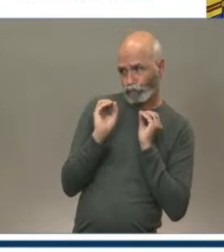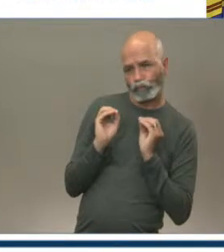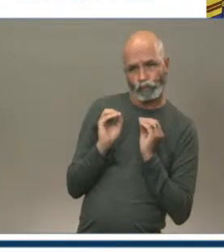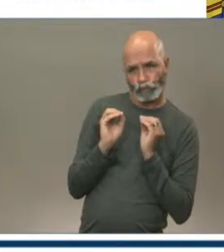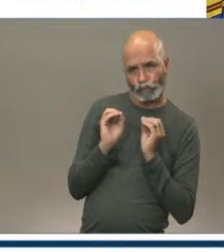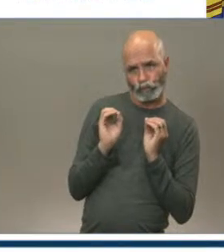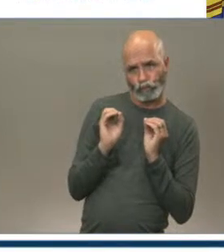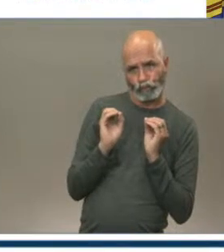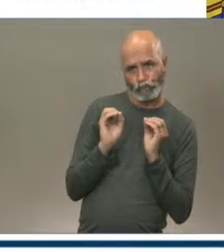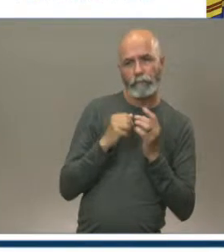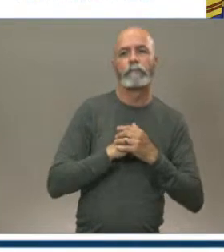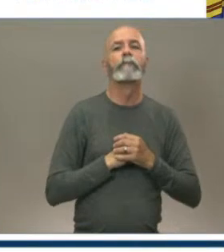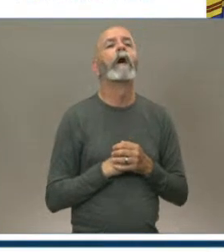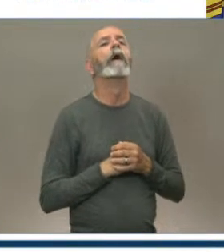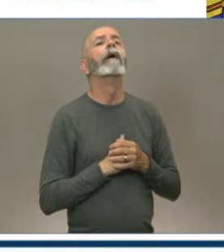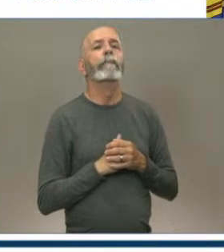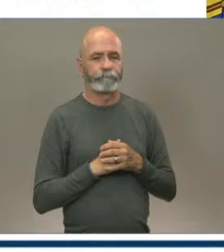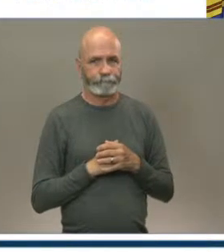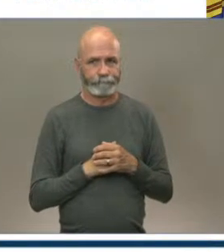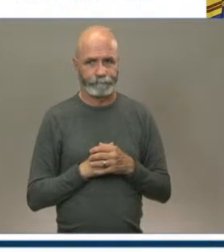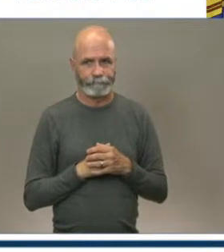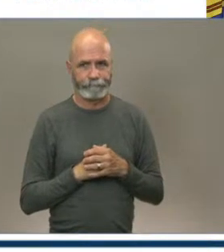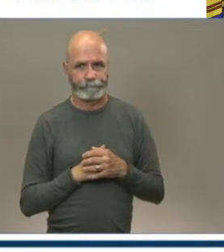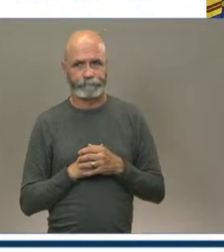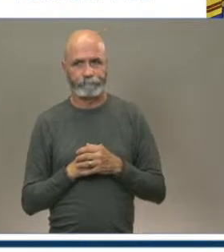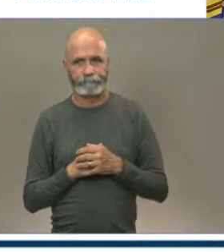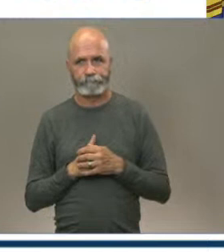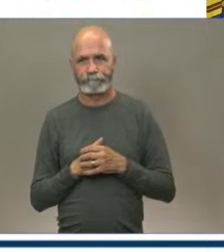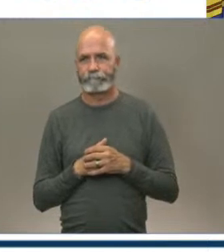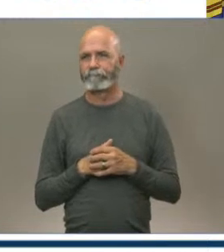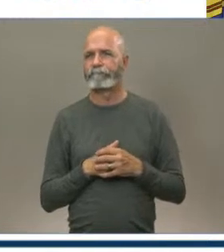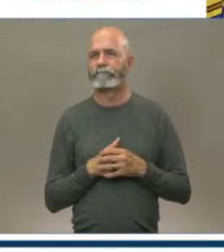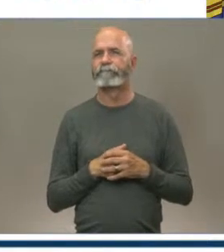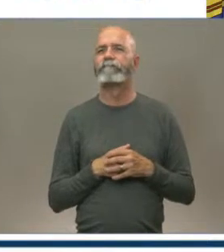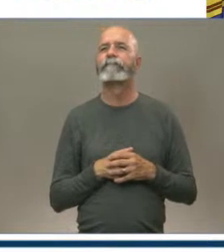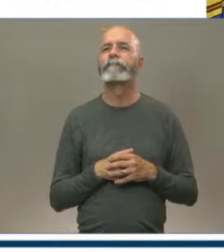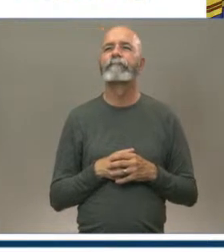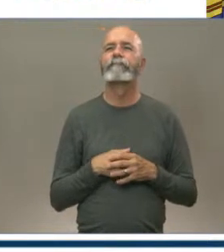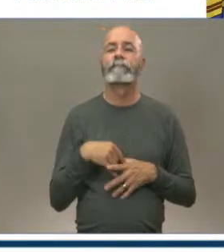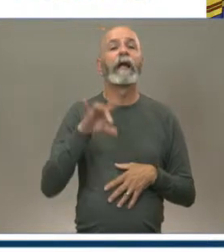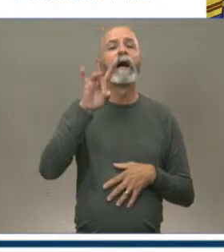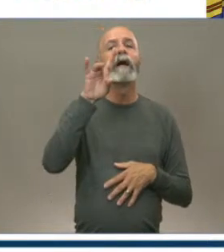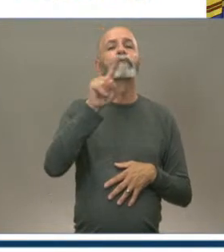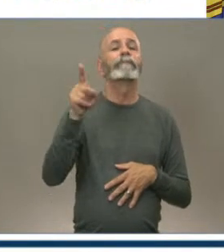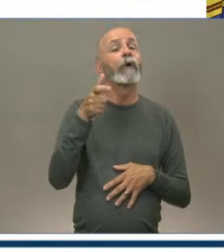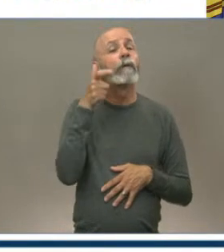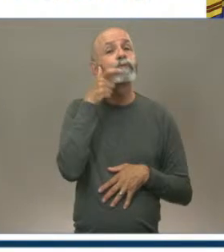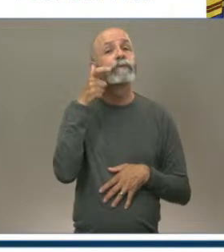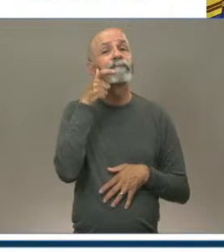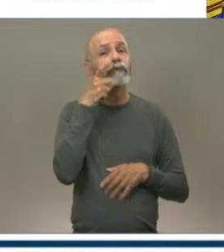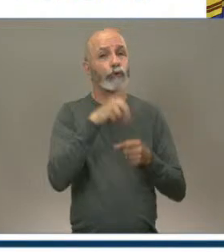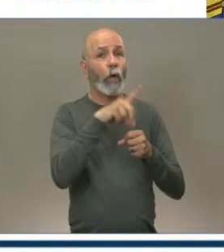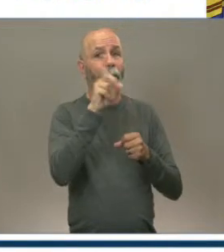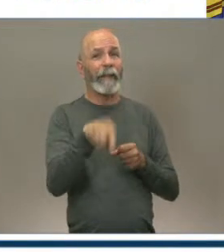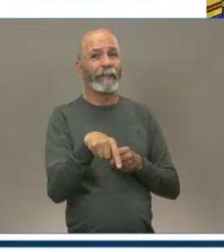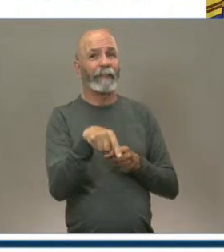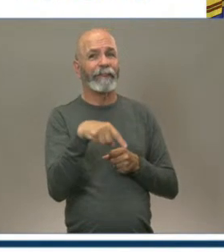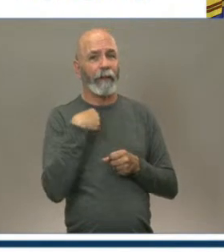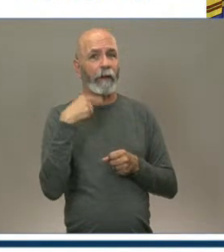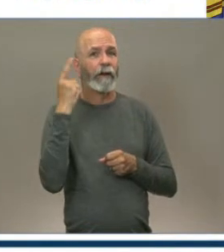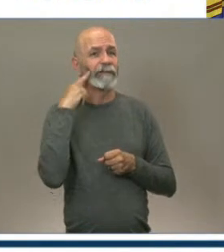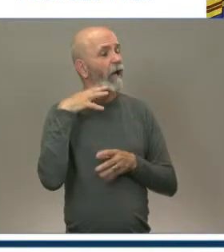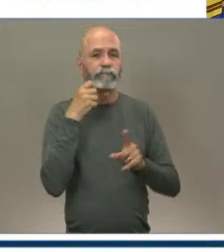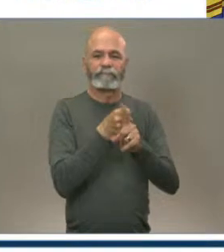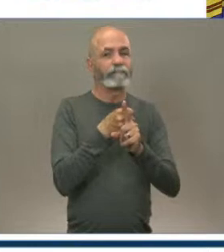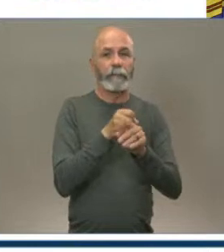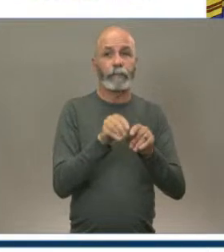Thank you. I wanted to ask you about the outbreak of COVID at the 811 call center in Dartmouth. We're hearing there are 11 cases involving employees